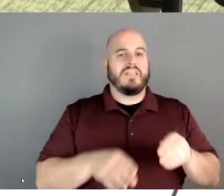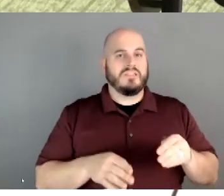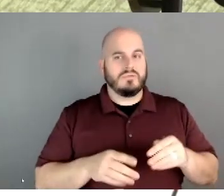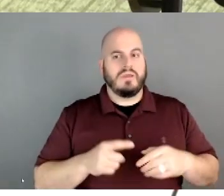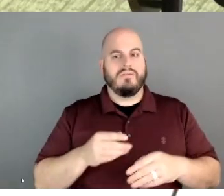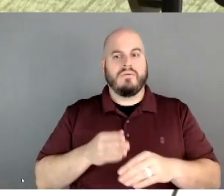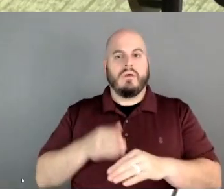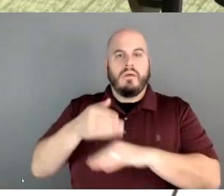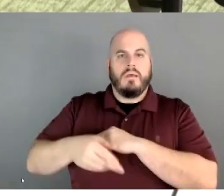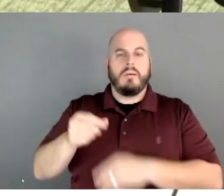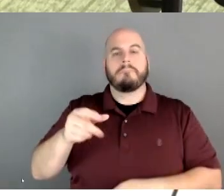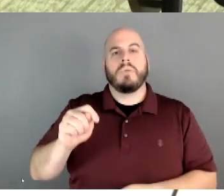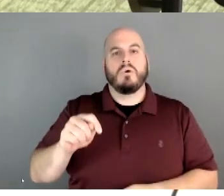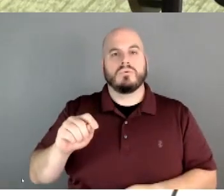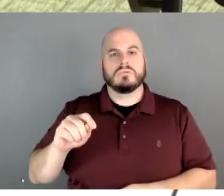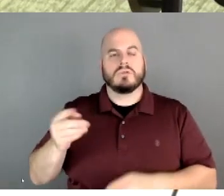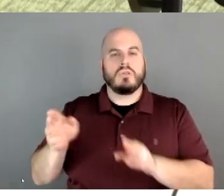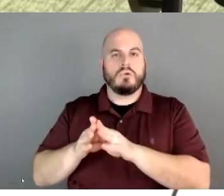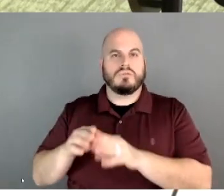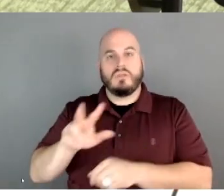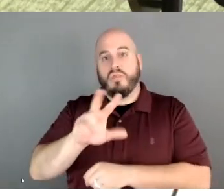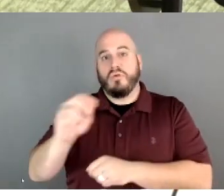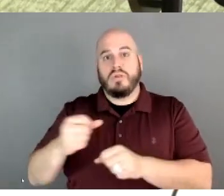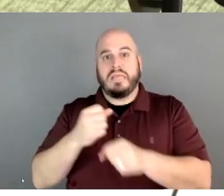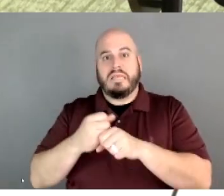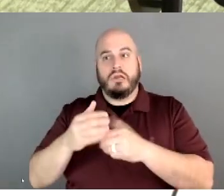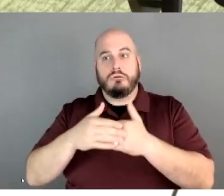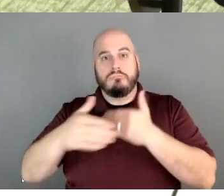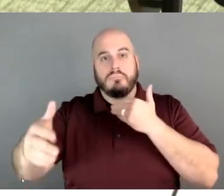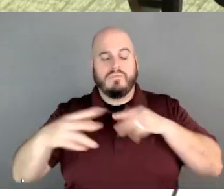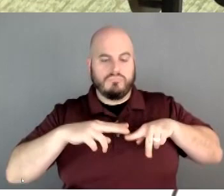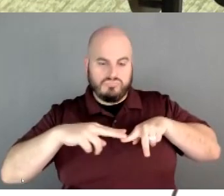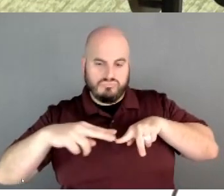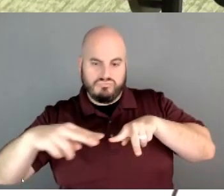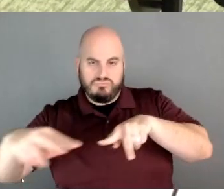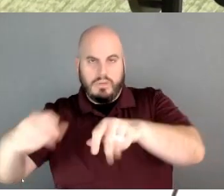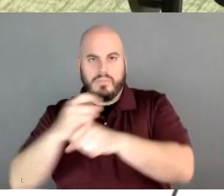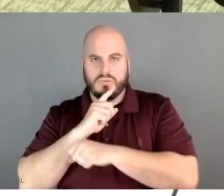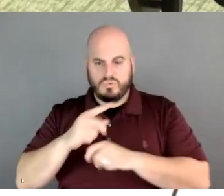is a 30-year period that we have to monitor the facility and take care of the facility.